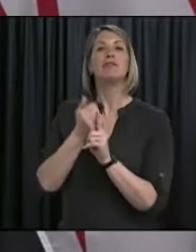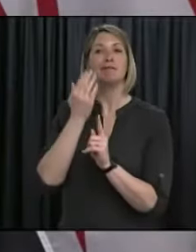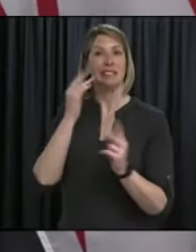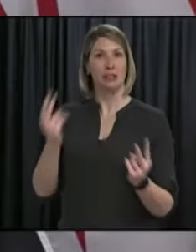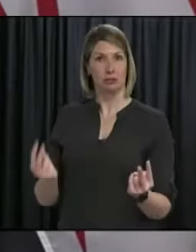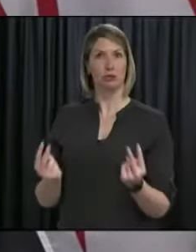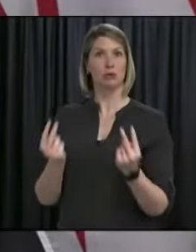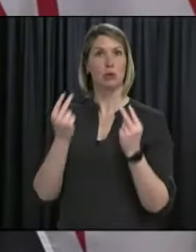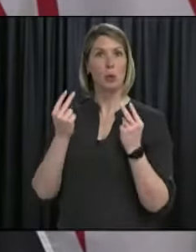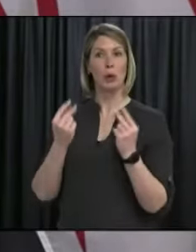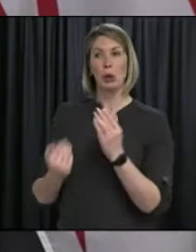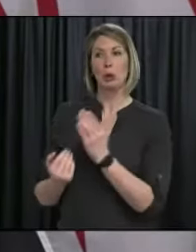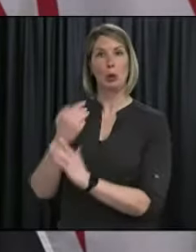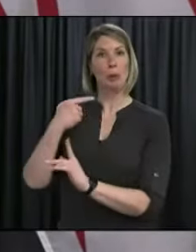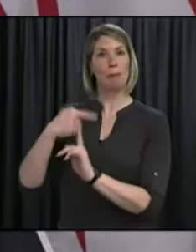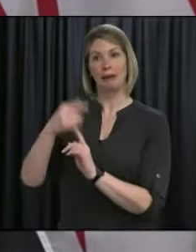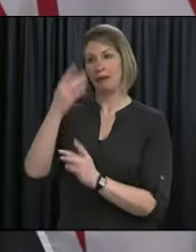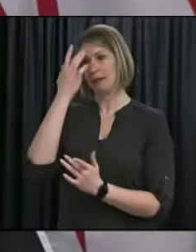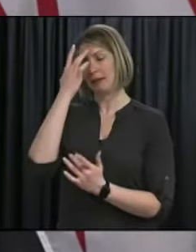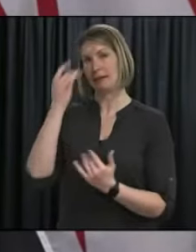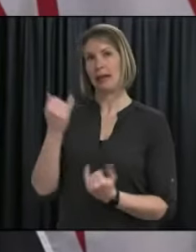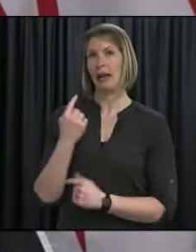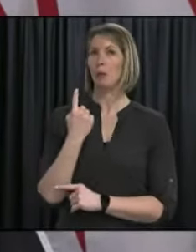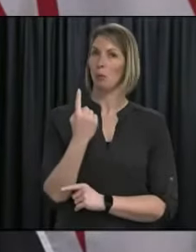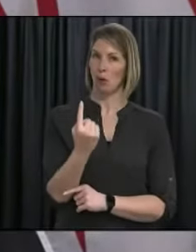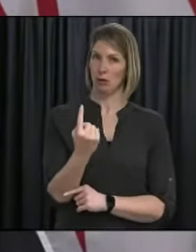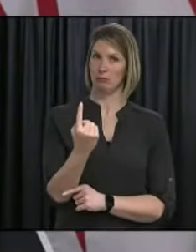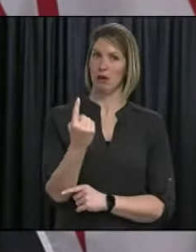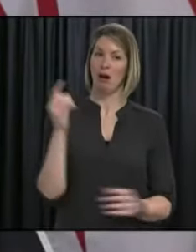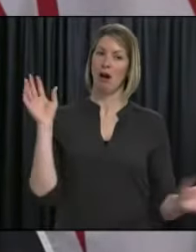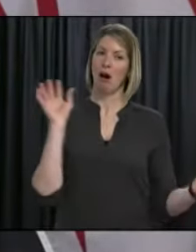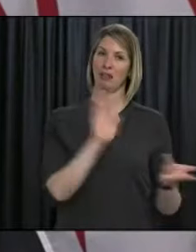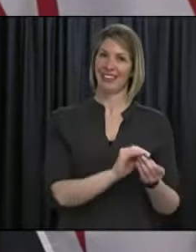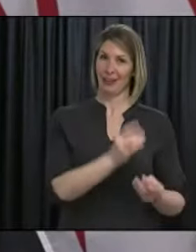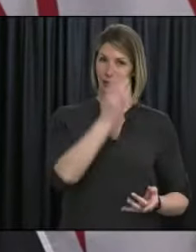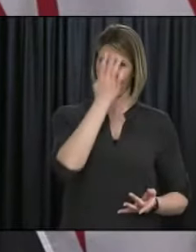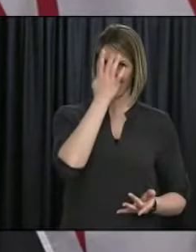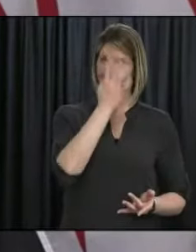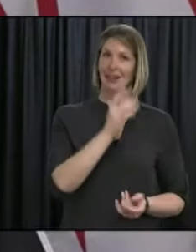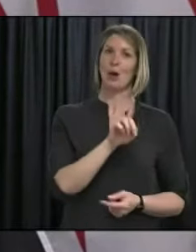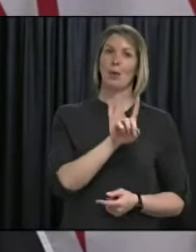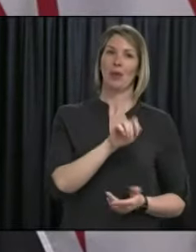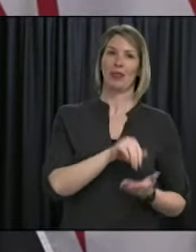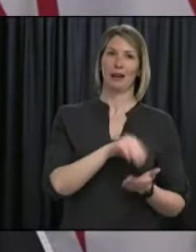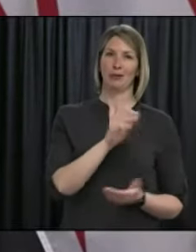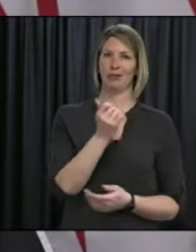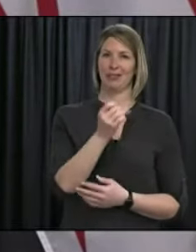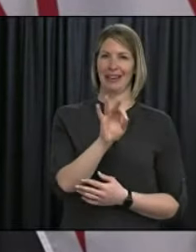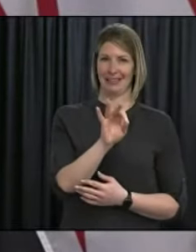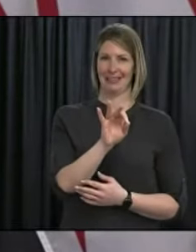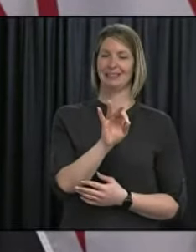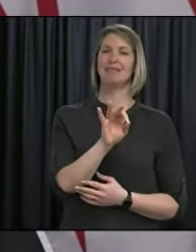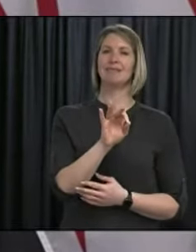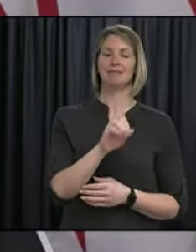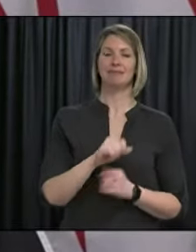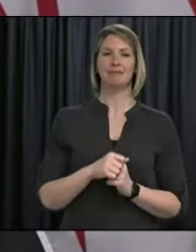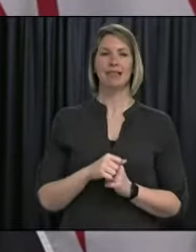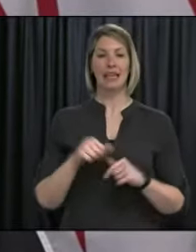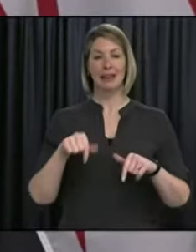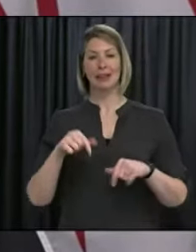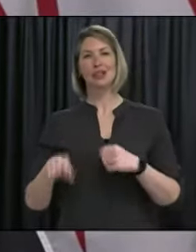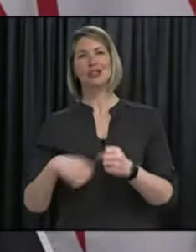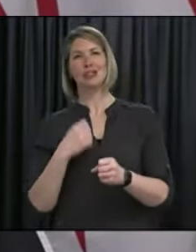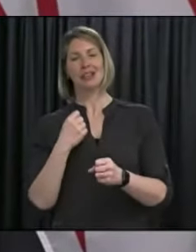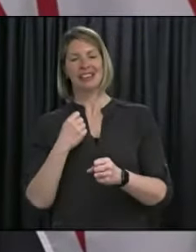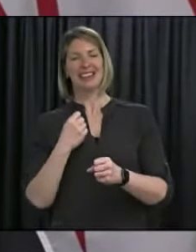advisory and the total number of cases in the province is 1019. This time of year is always hopeful.